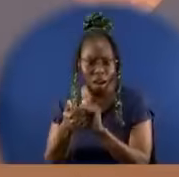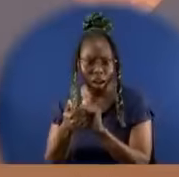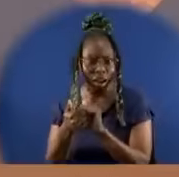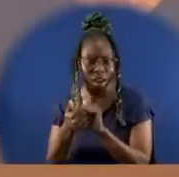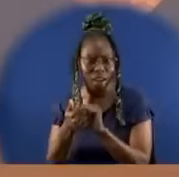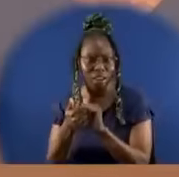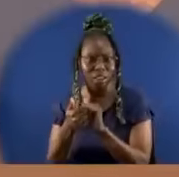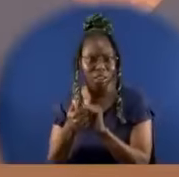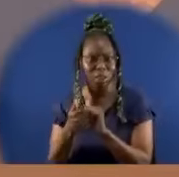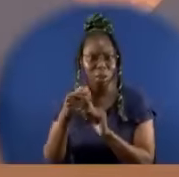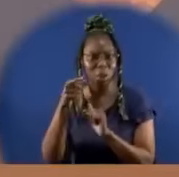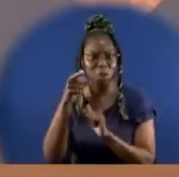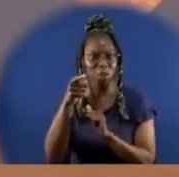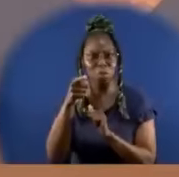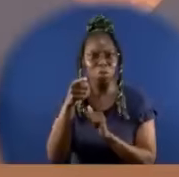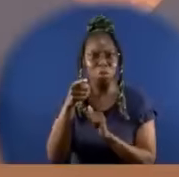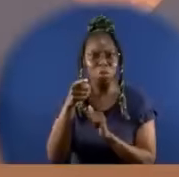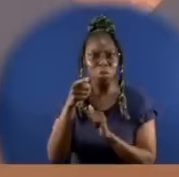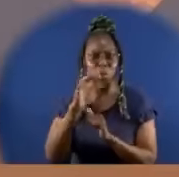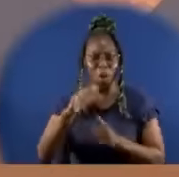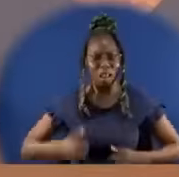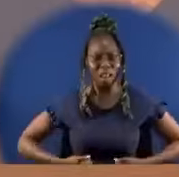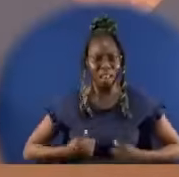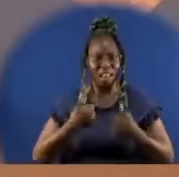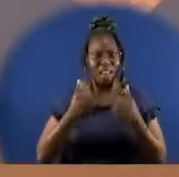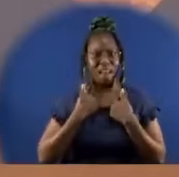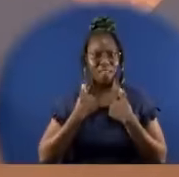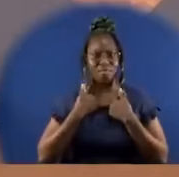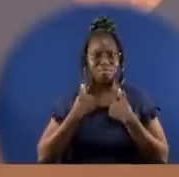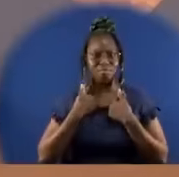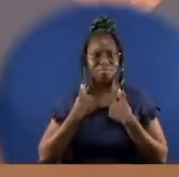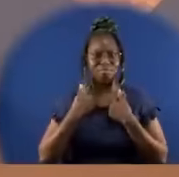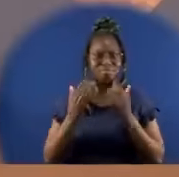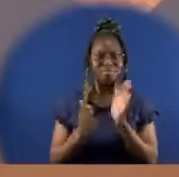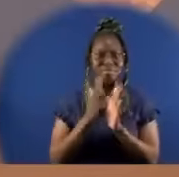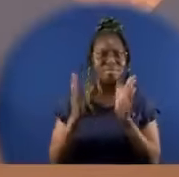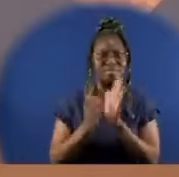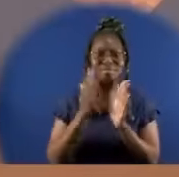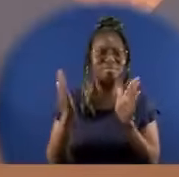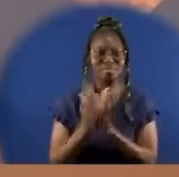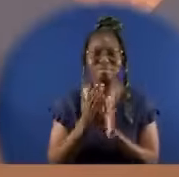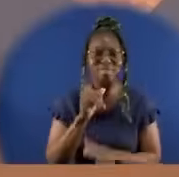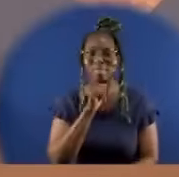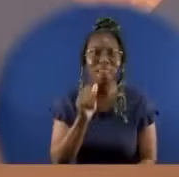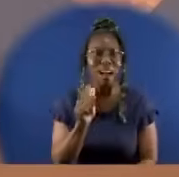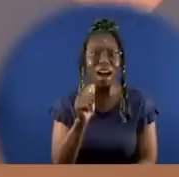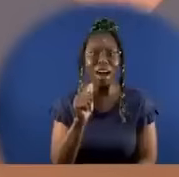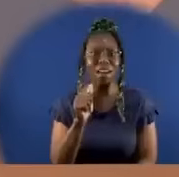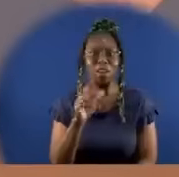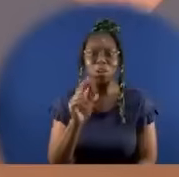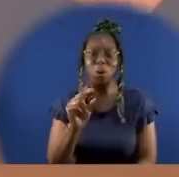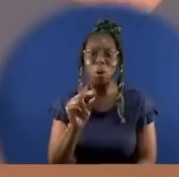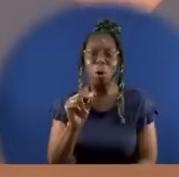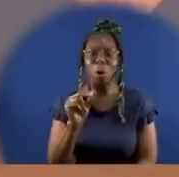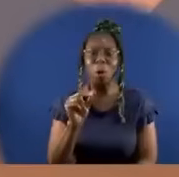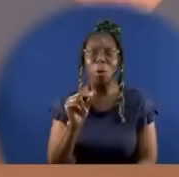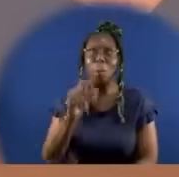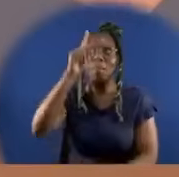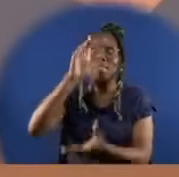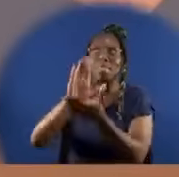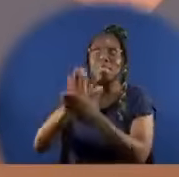not your breakthrough today. The point of this message is believe in God till somebody else gets their breakthrough.